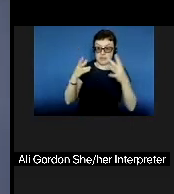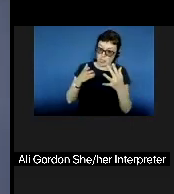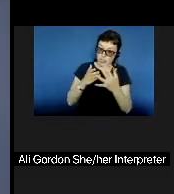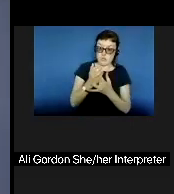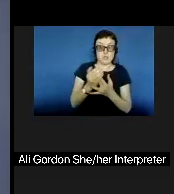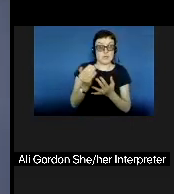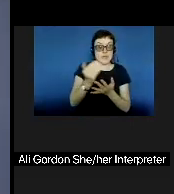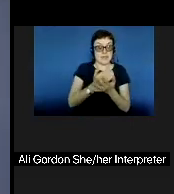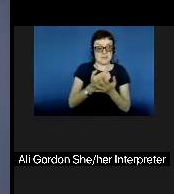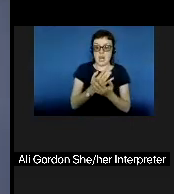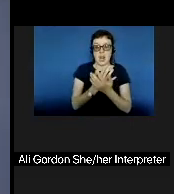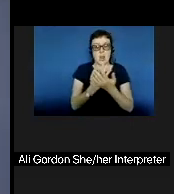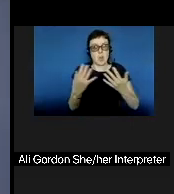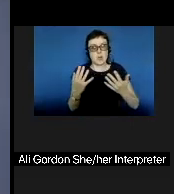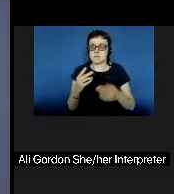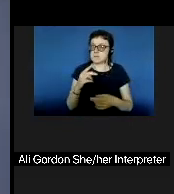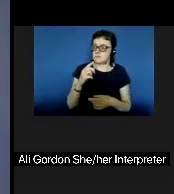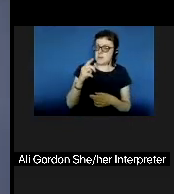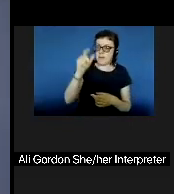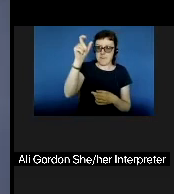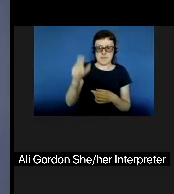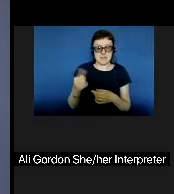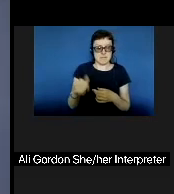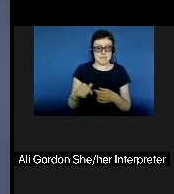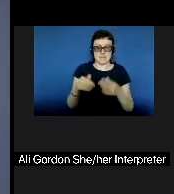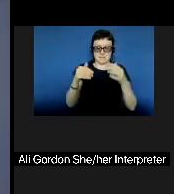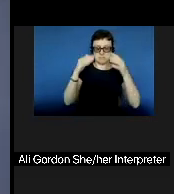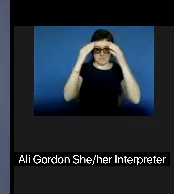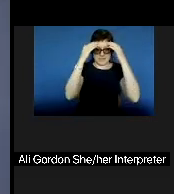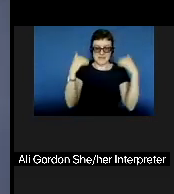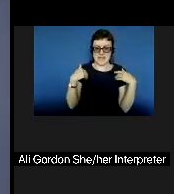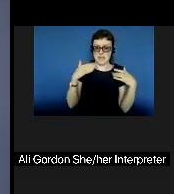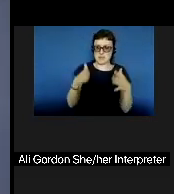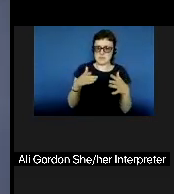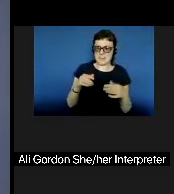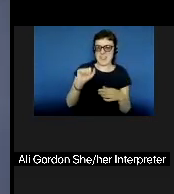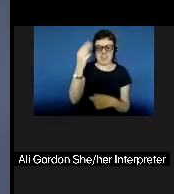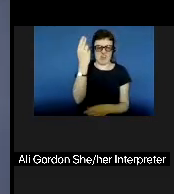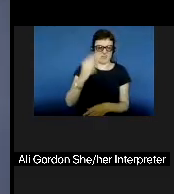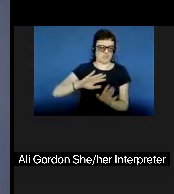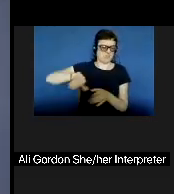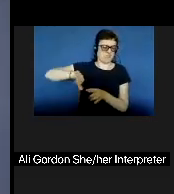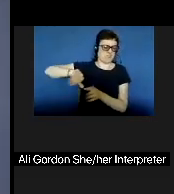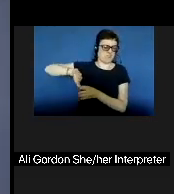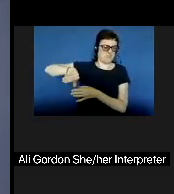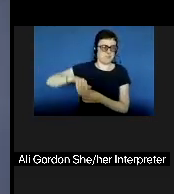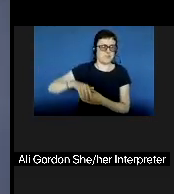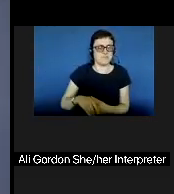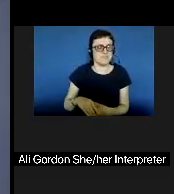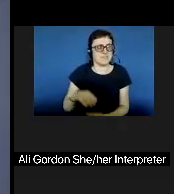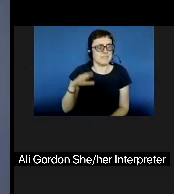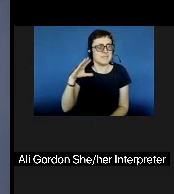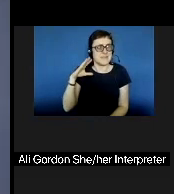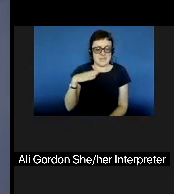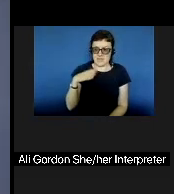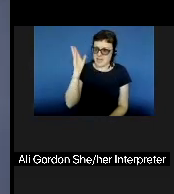of artworks made within spaces of confinement. For artists like Jablona to be heard, the apparatus needs dismantling, so the